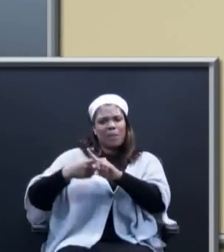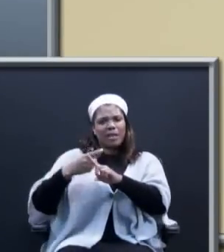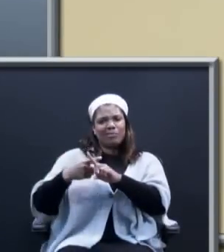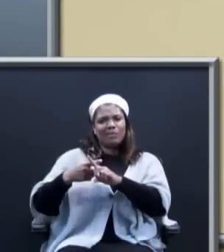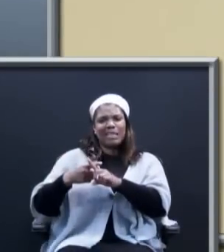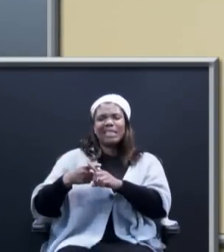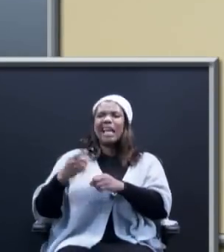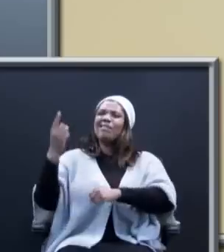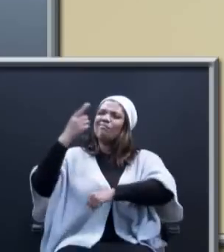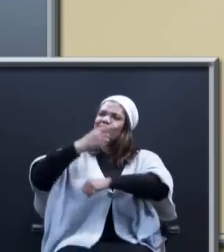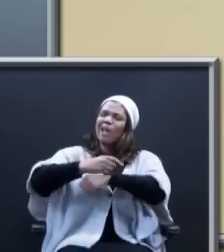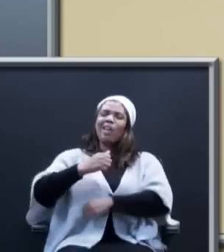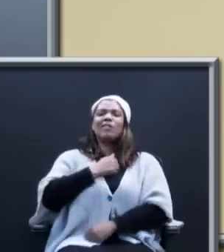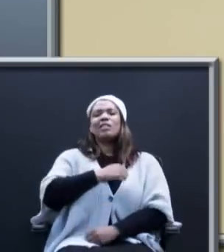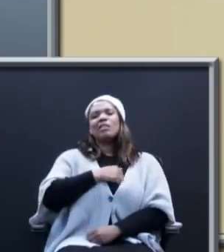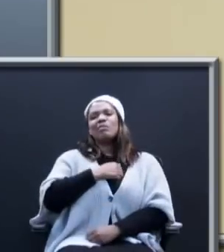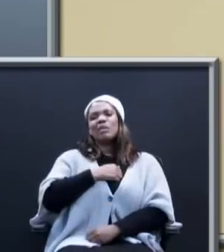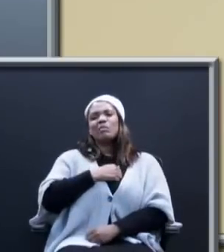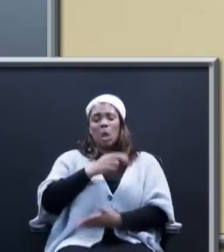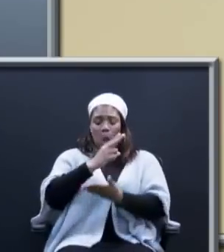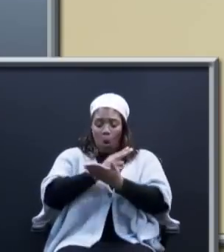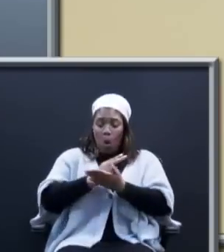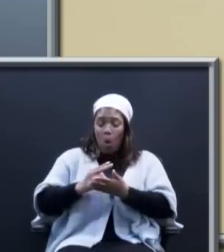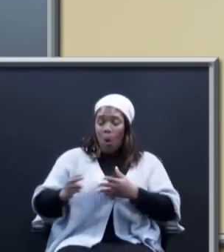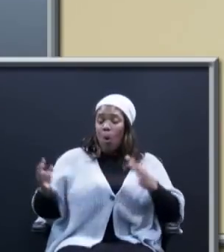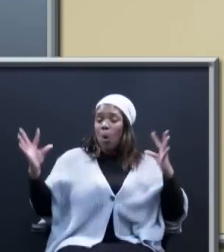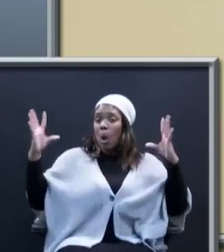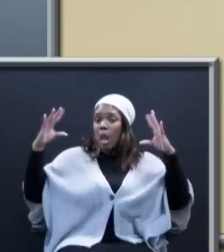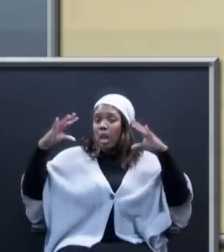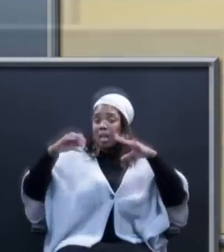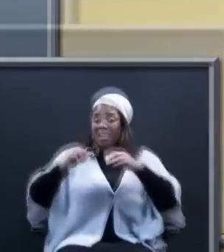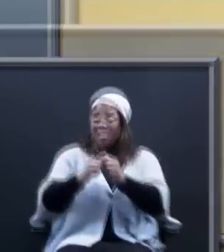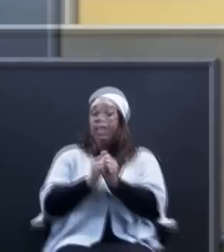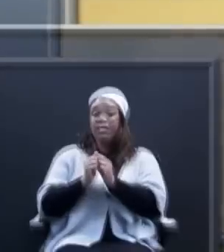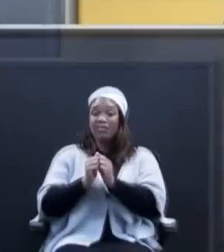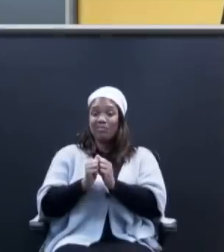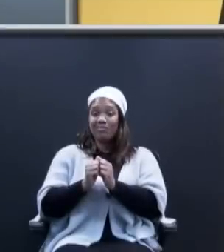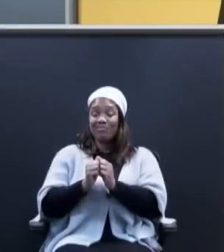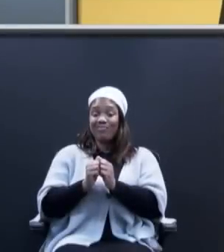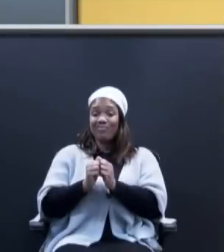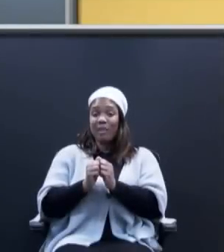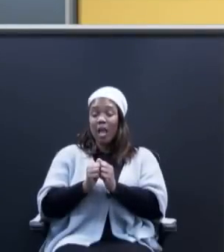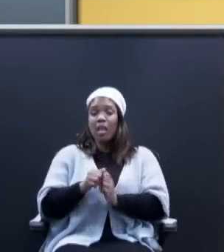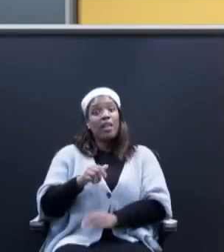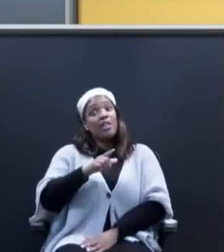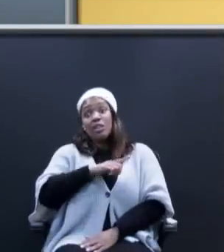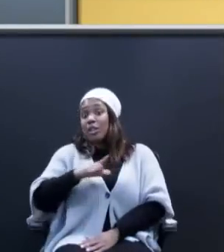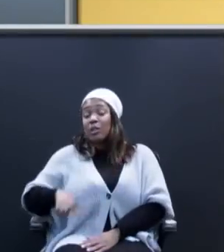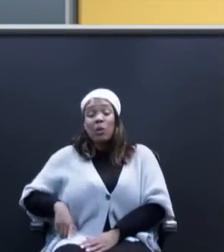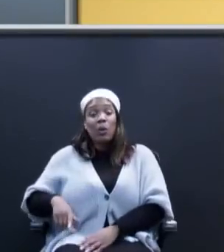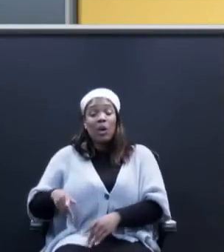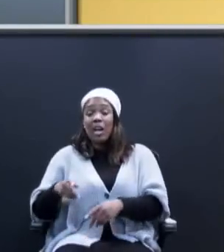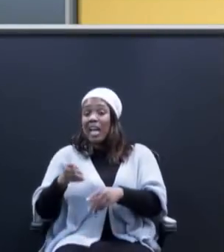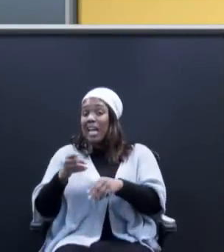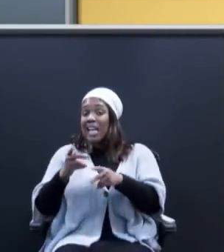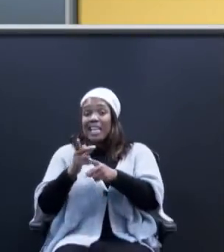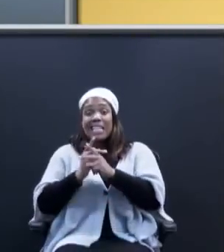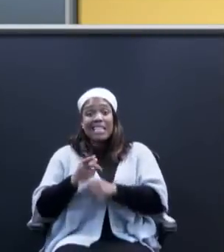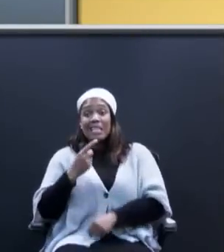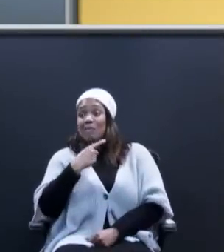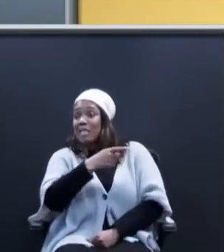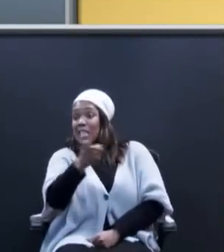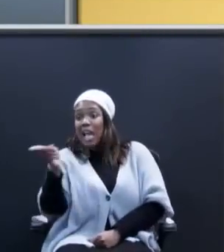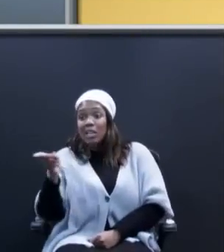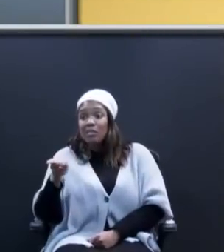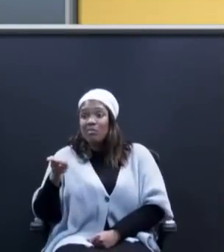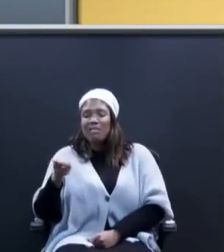atonement. It shall be an holy convocation unto you. Now, he keep telling you that these have got to be holy convocation, don't it? That means you